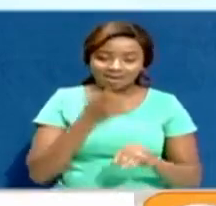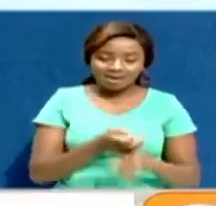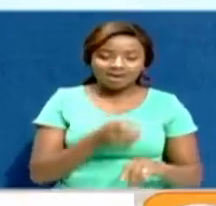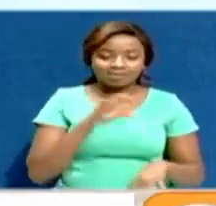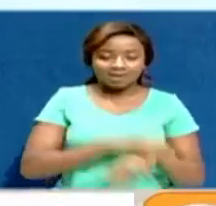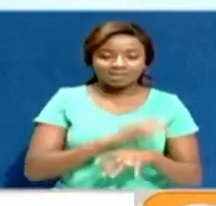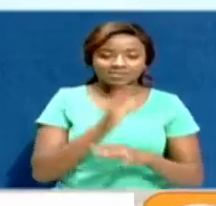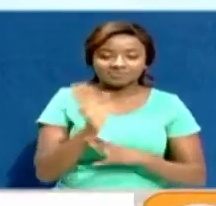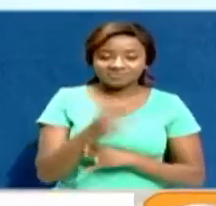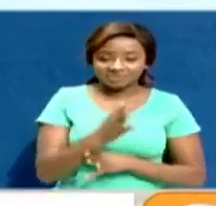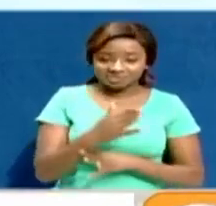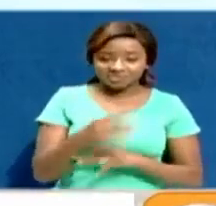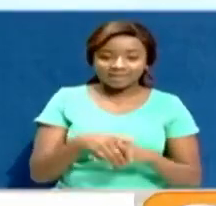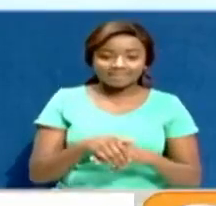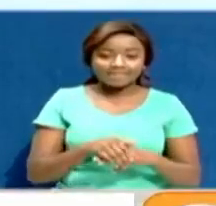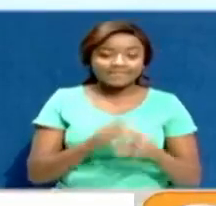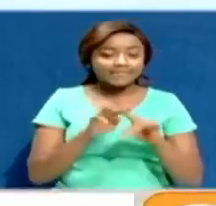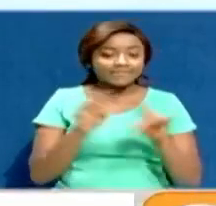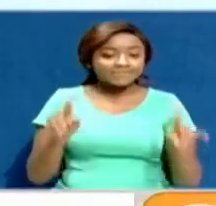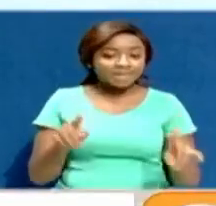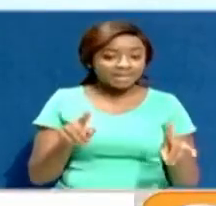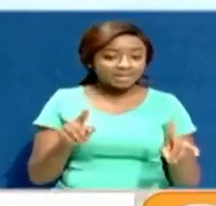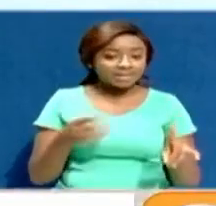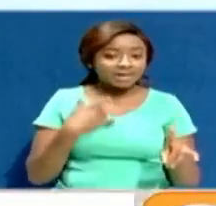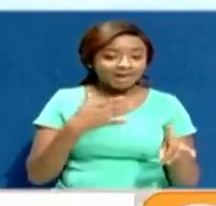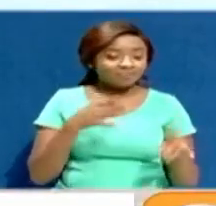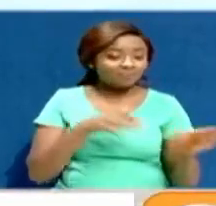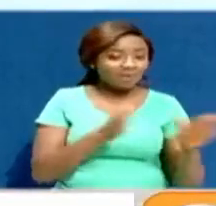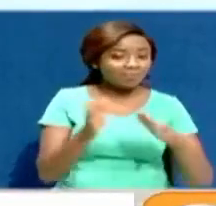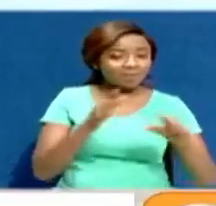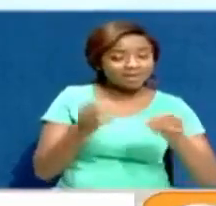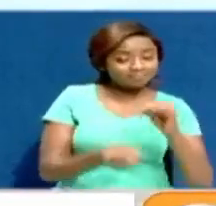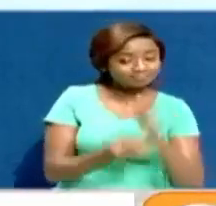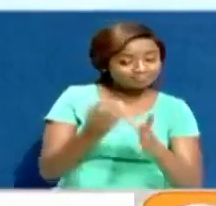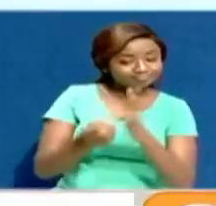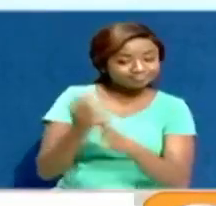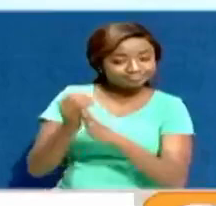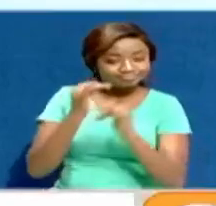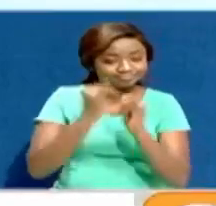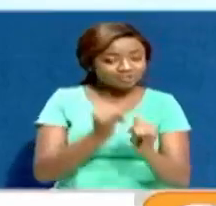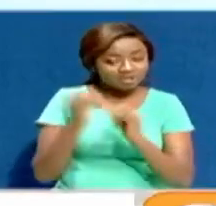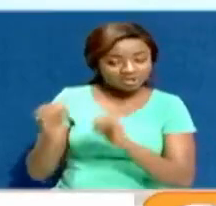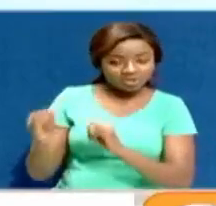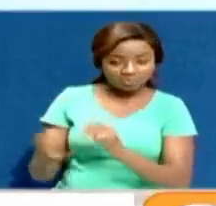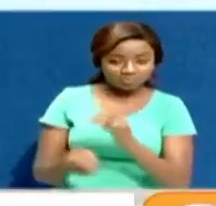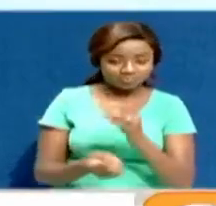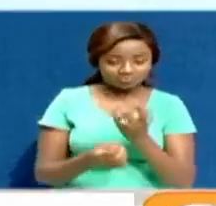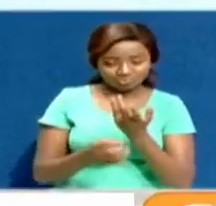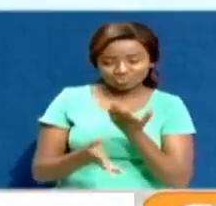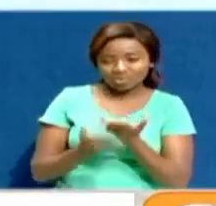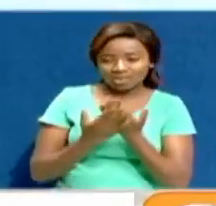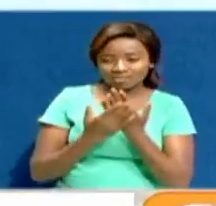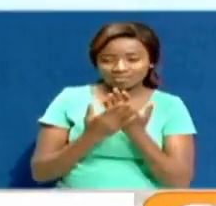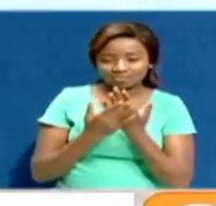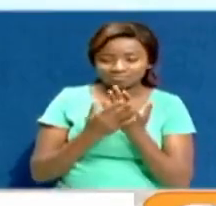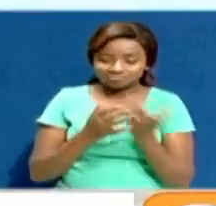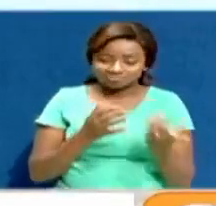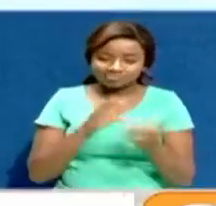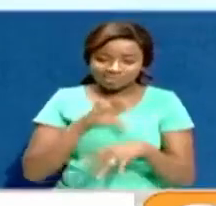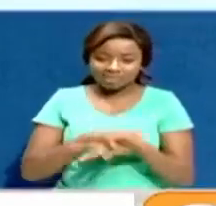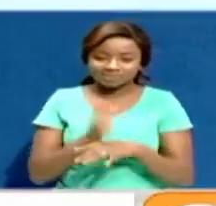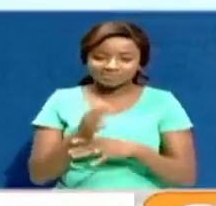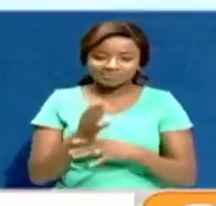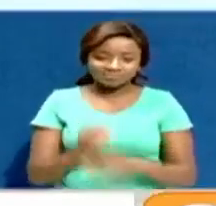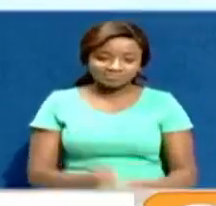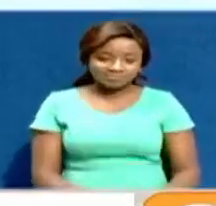lake. But as Laura Otieno reports, new fishing interventions are once again beaming rays of hope into the